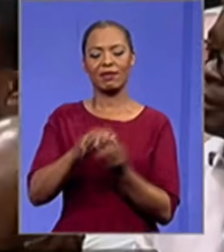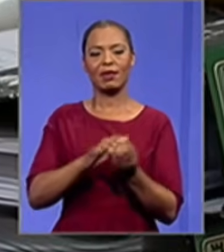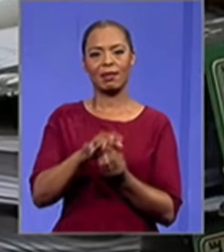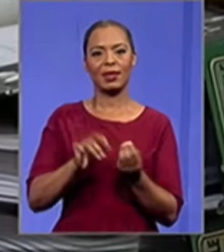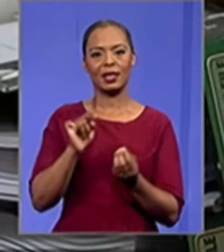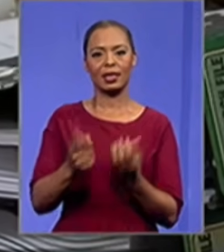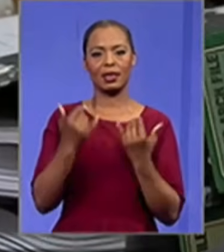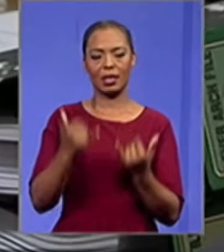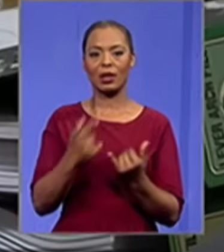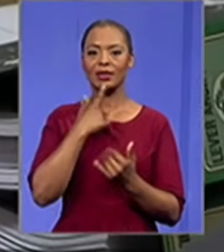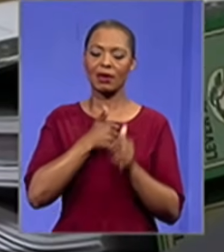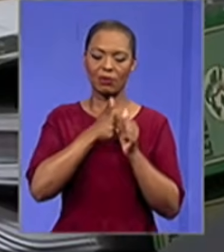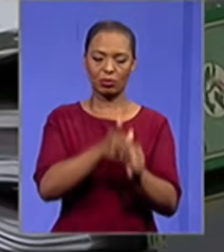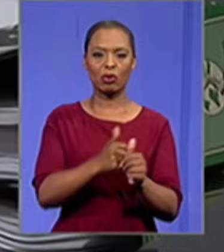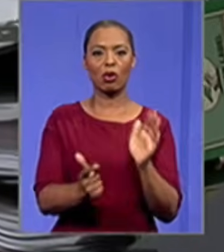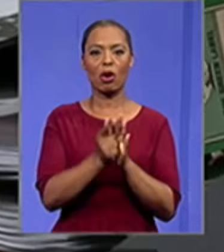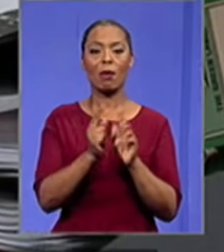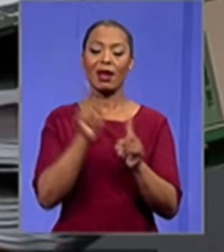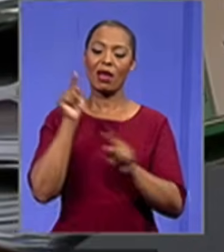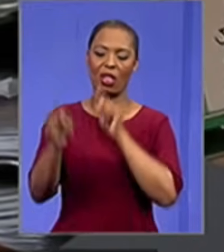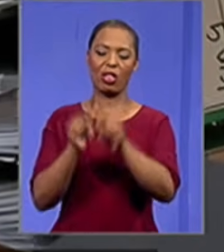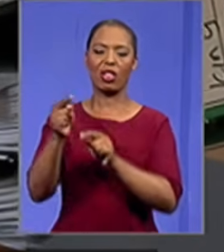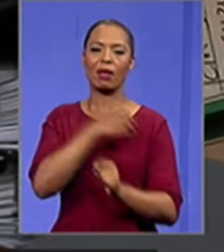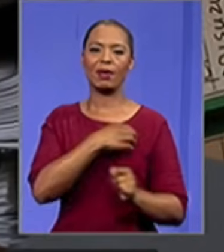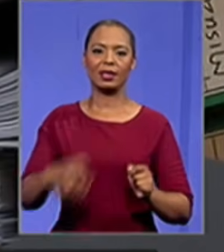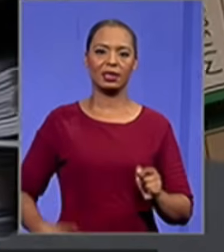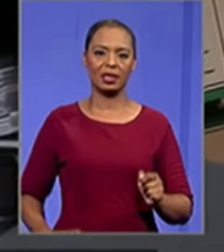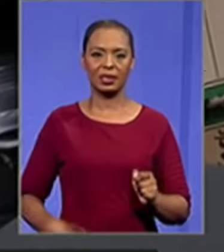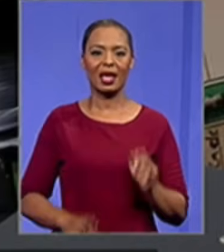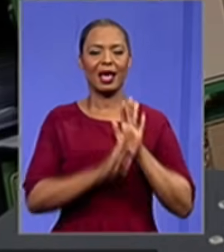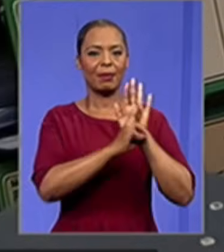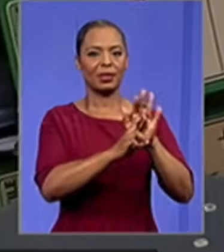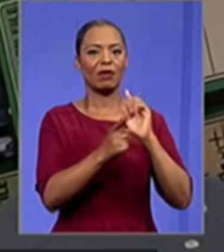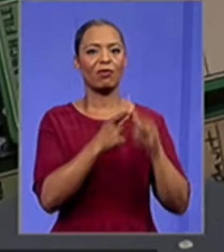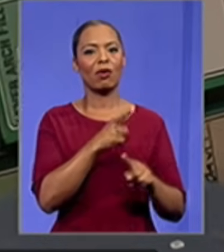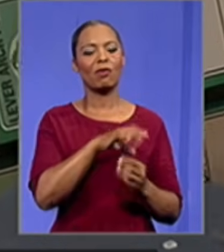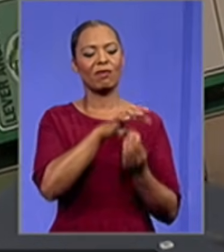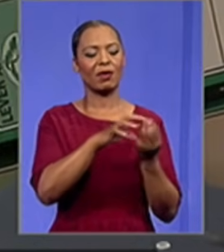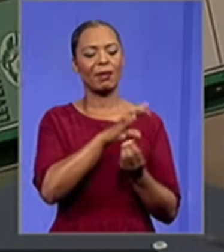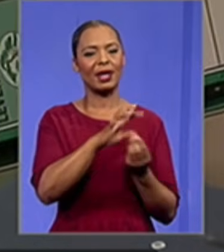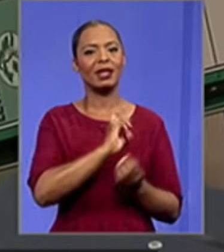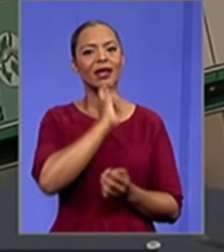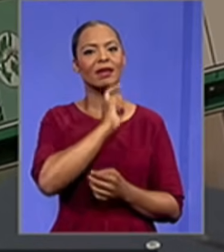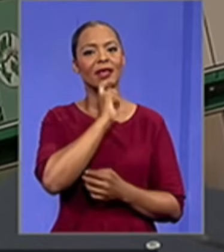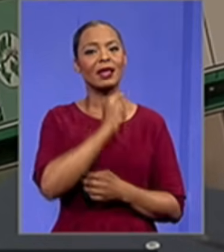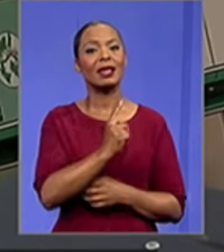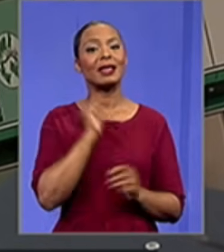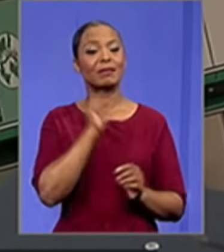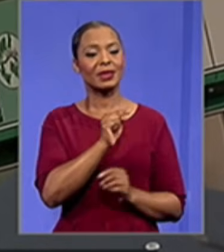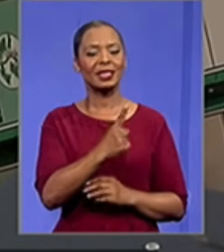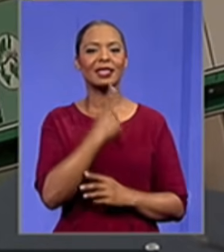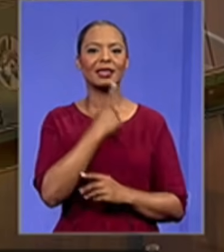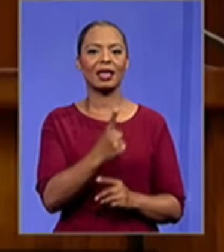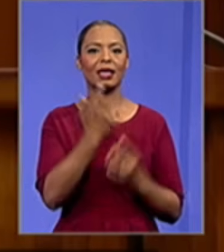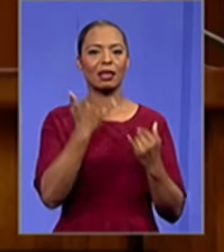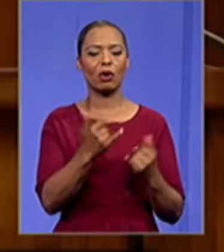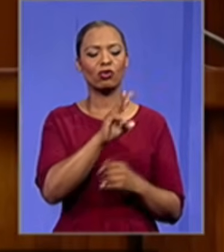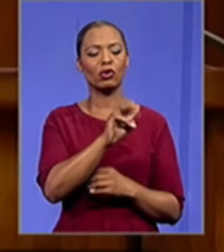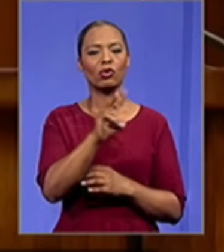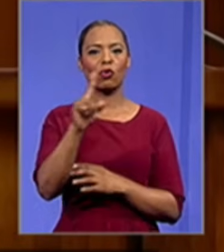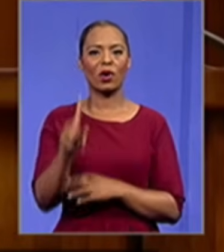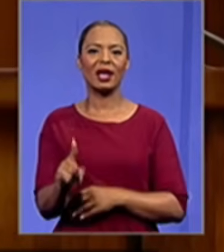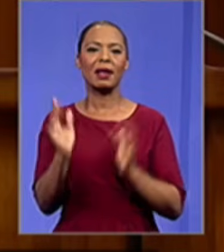e rileng. Se ke go ya ka moeledi wa ba lelapa la bogosi ba Amazulu yo ngangang ka gore kopano ya 2021